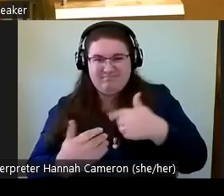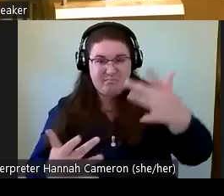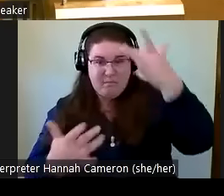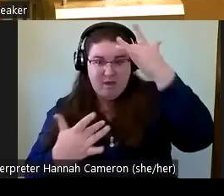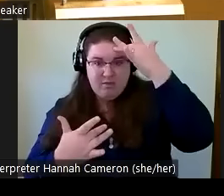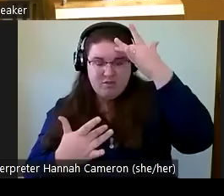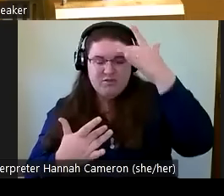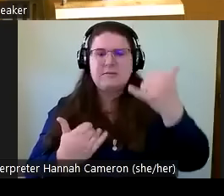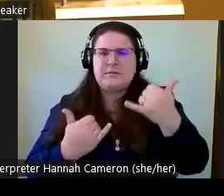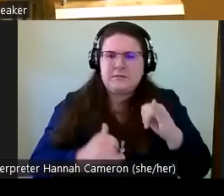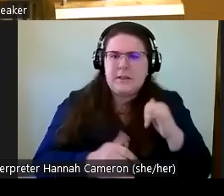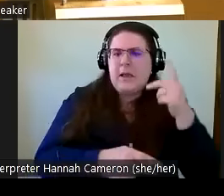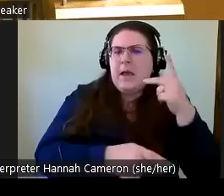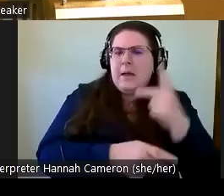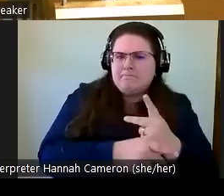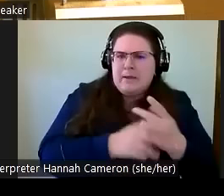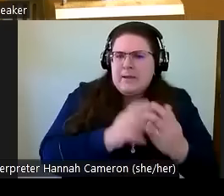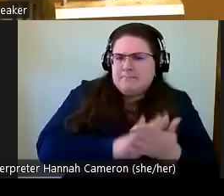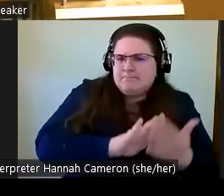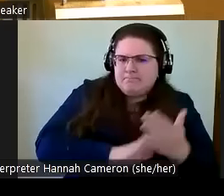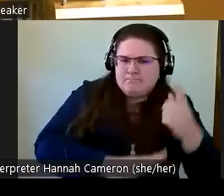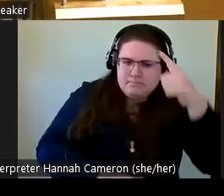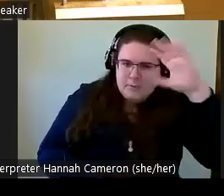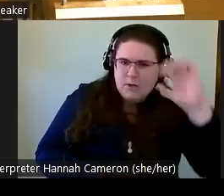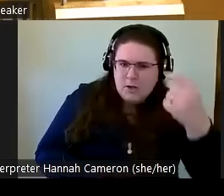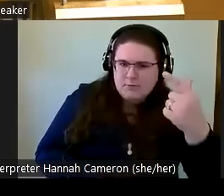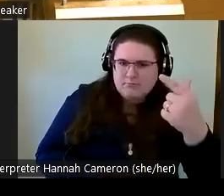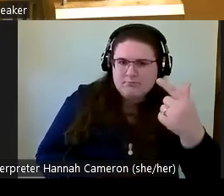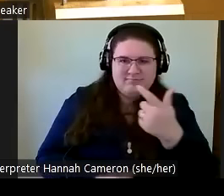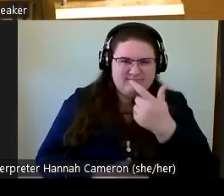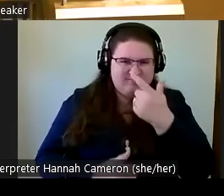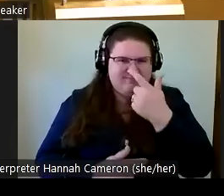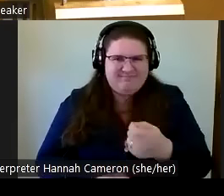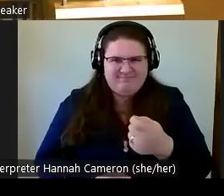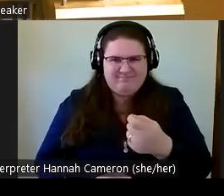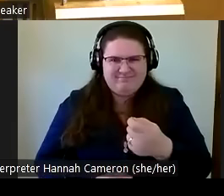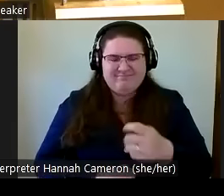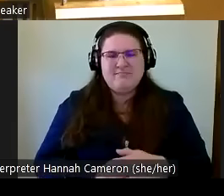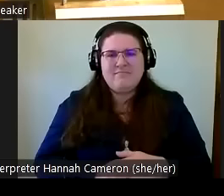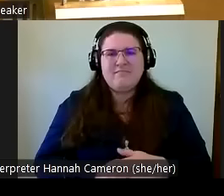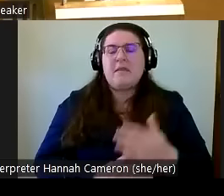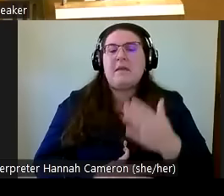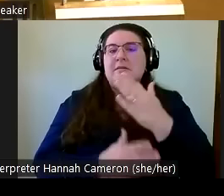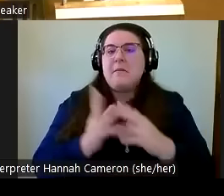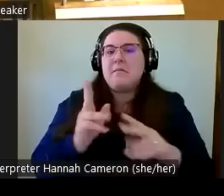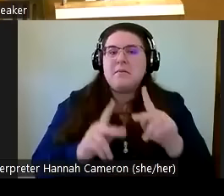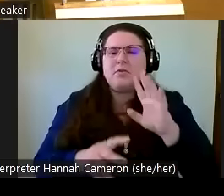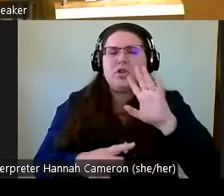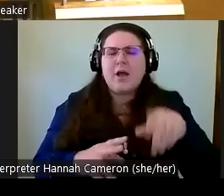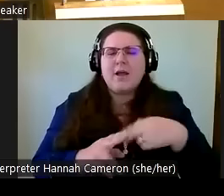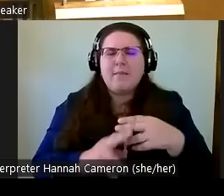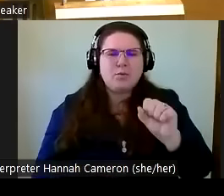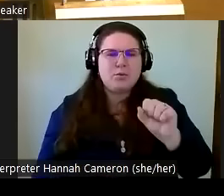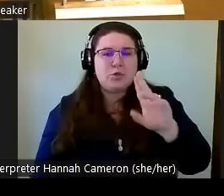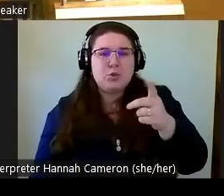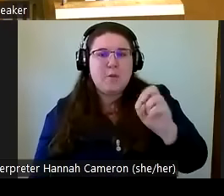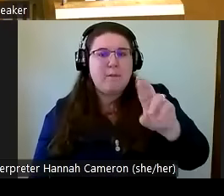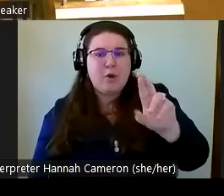in this. There was just an article in the paper the other day about superagers. So this is an area of a lot of interest in the